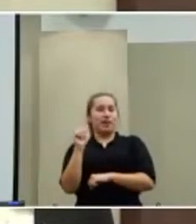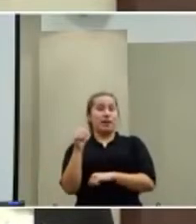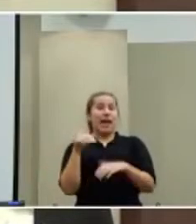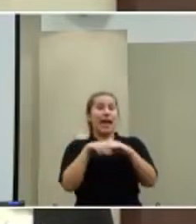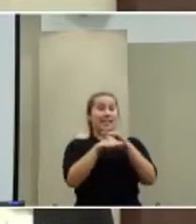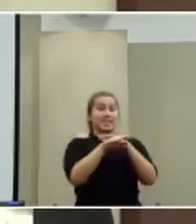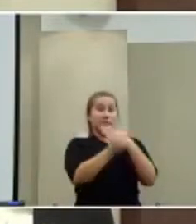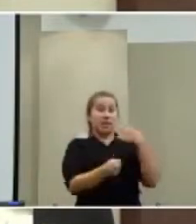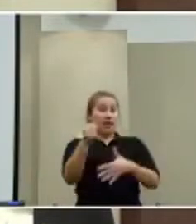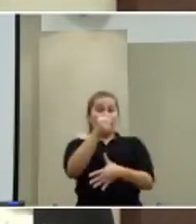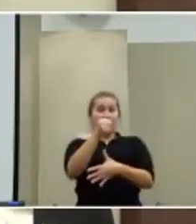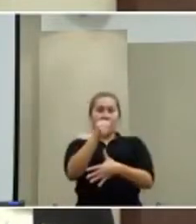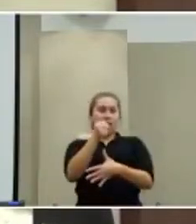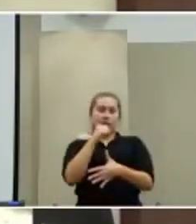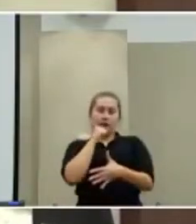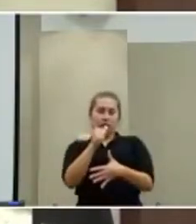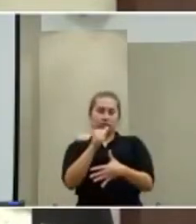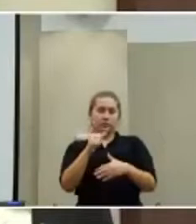prioritized.